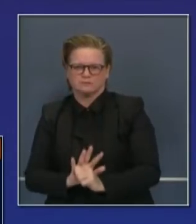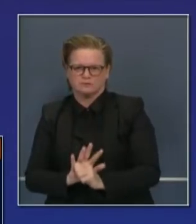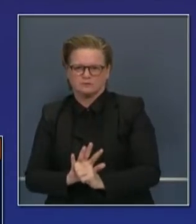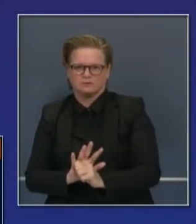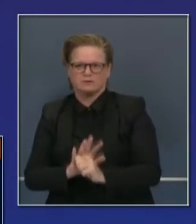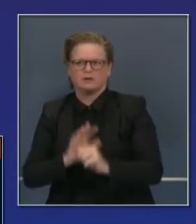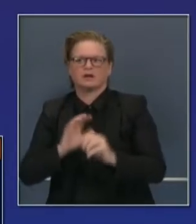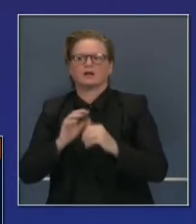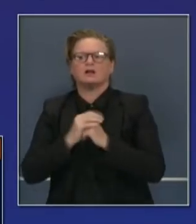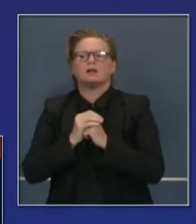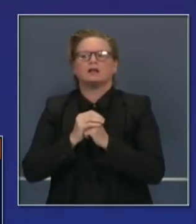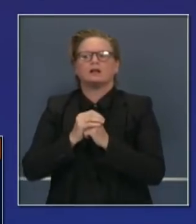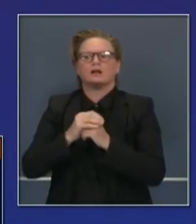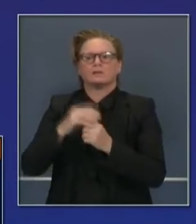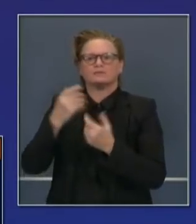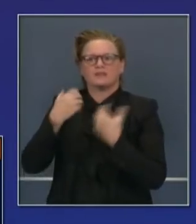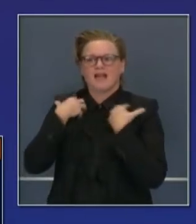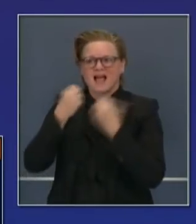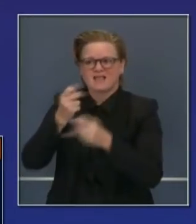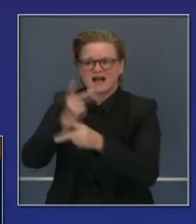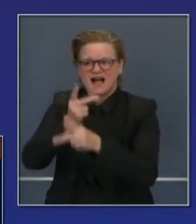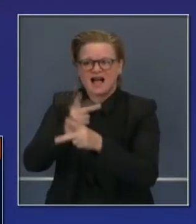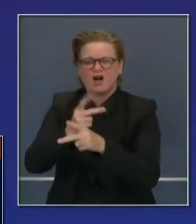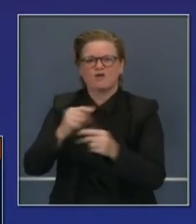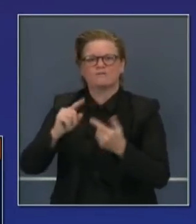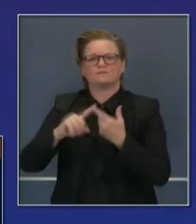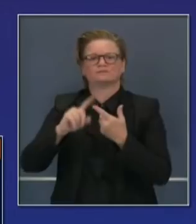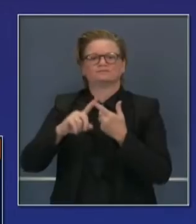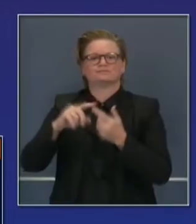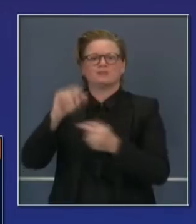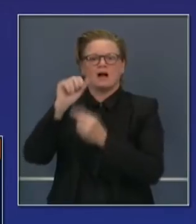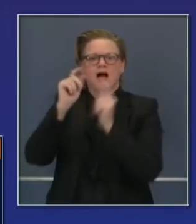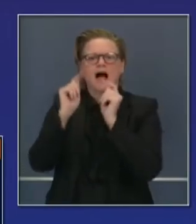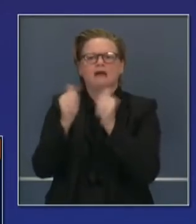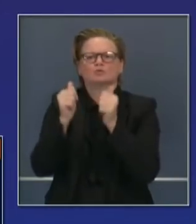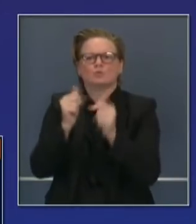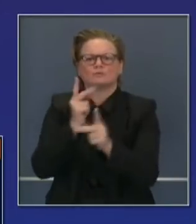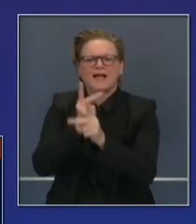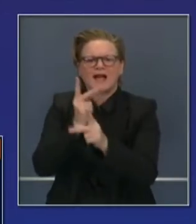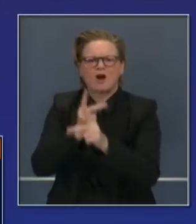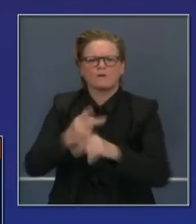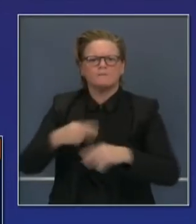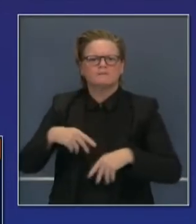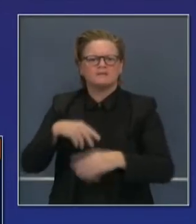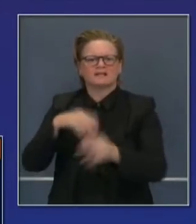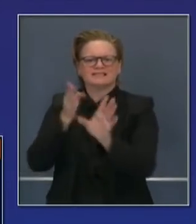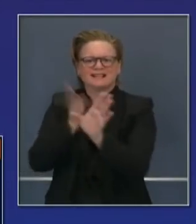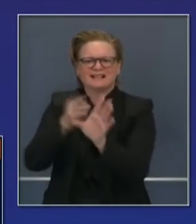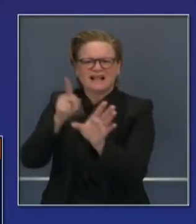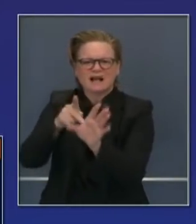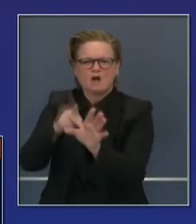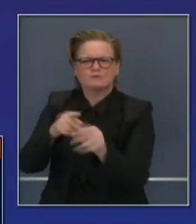care, psychiatric and correctional facility hospitals, skilled nursing facilities, assisted living,